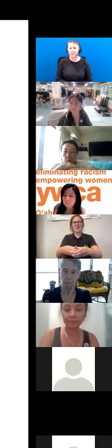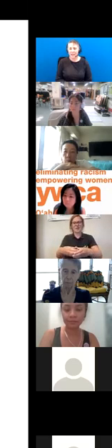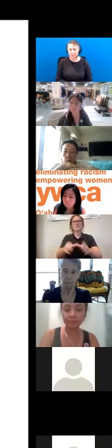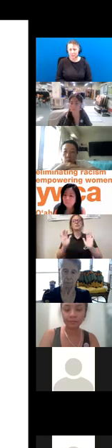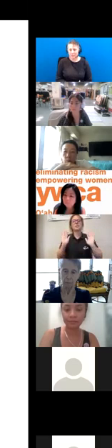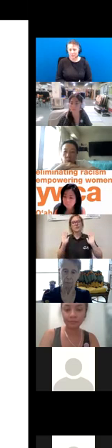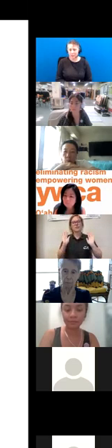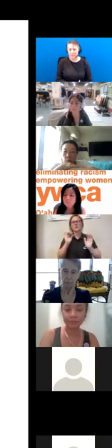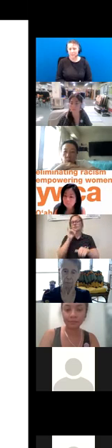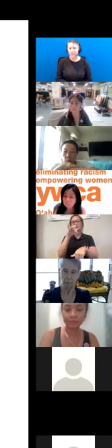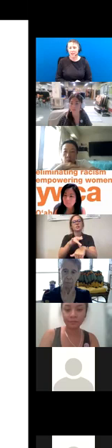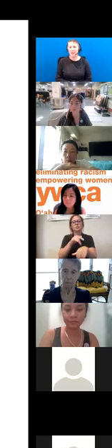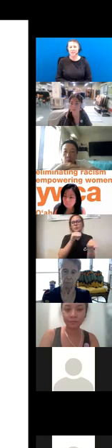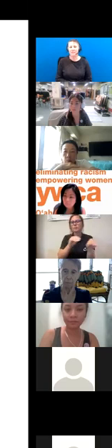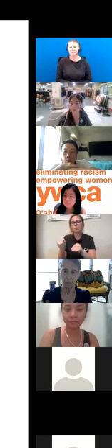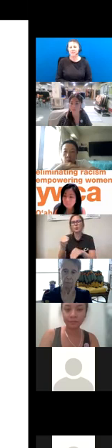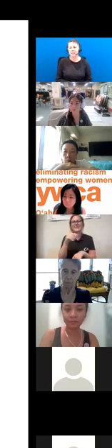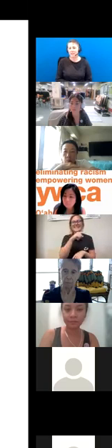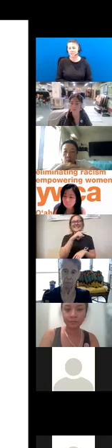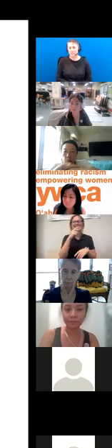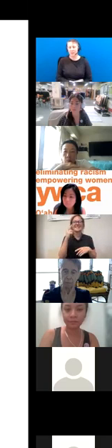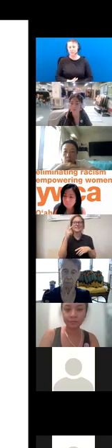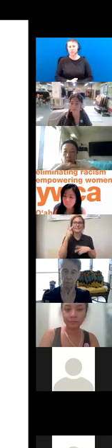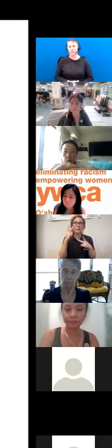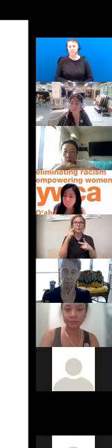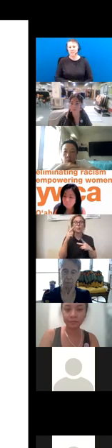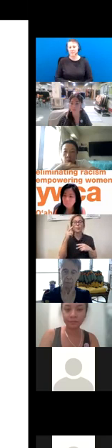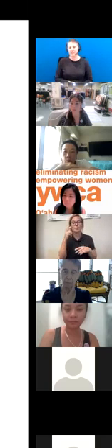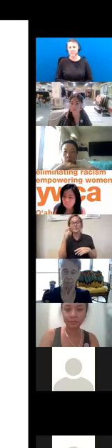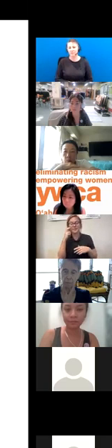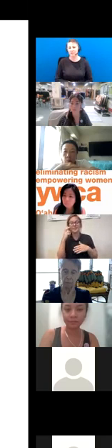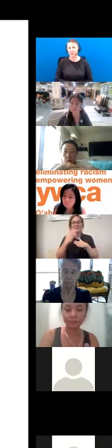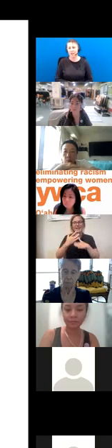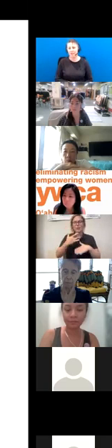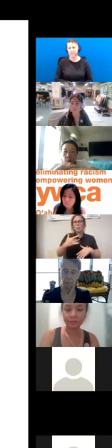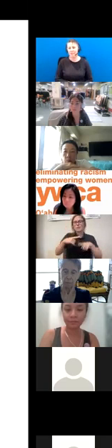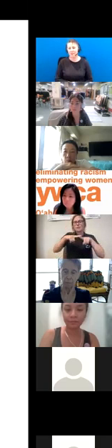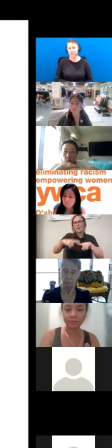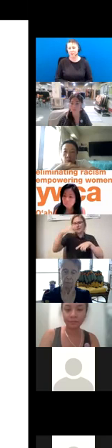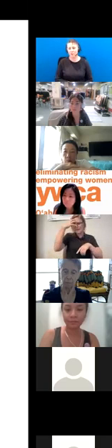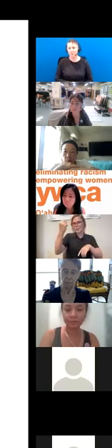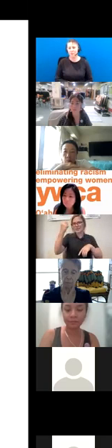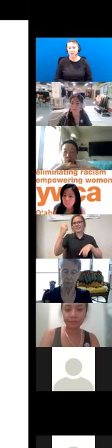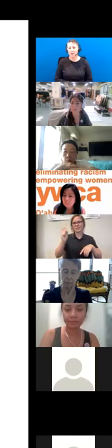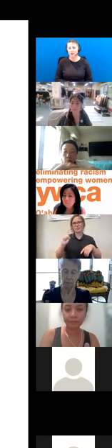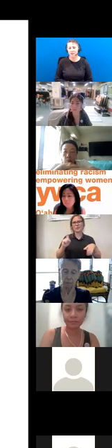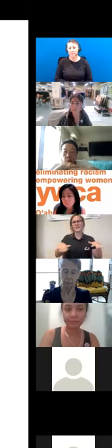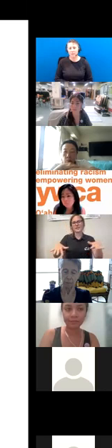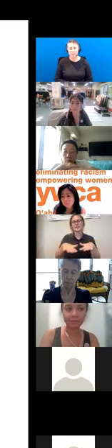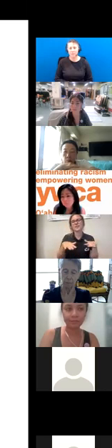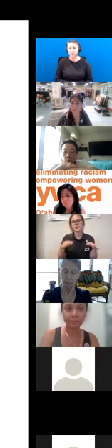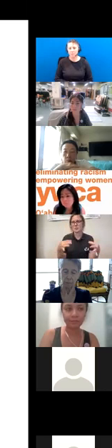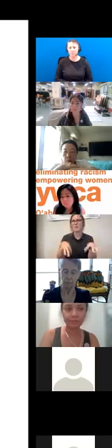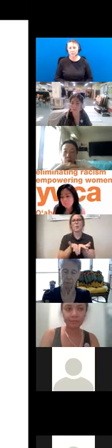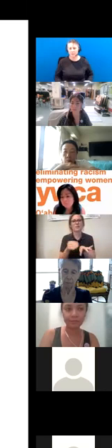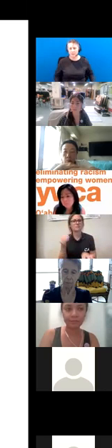knew exactly where it was. And I knew not to touch it, so that a lot